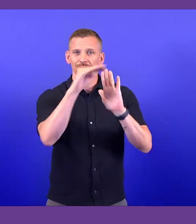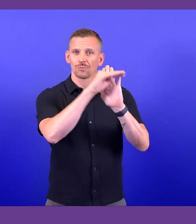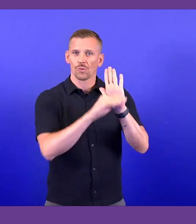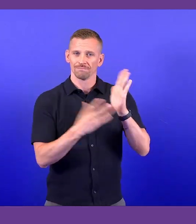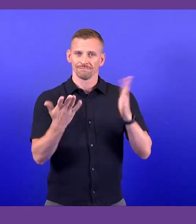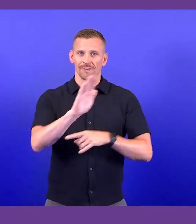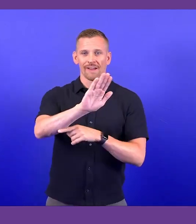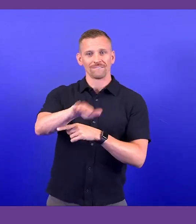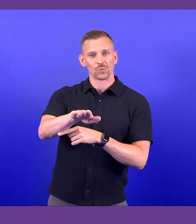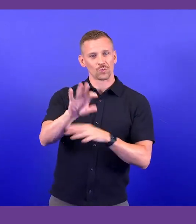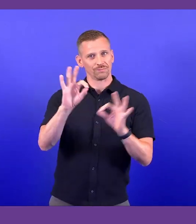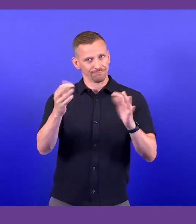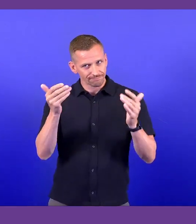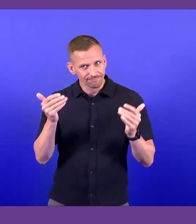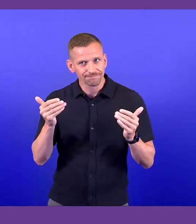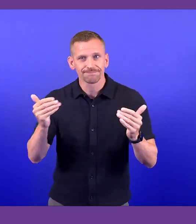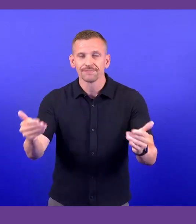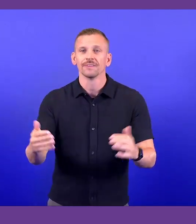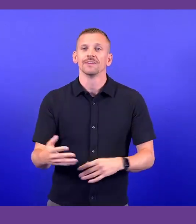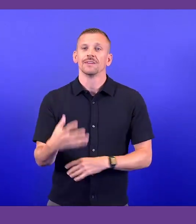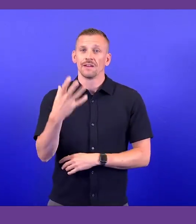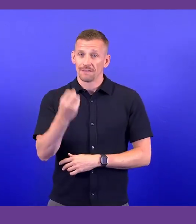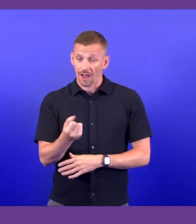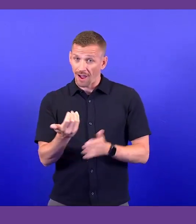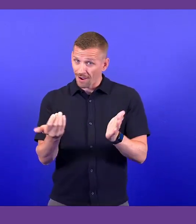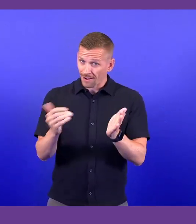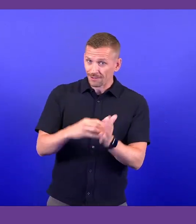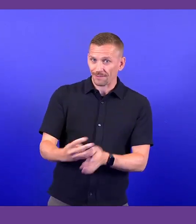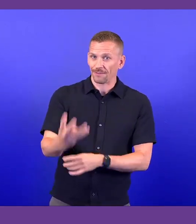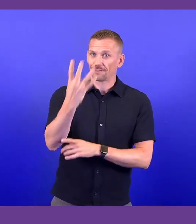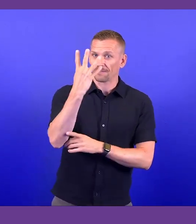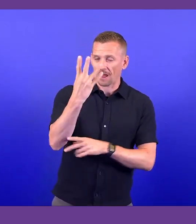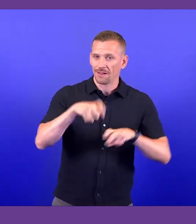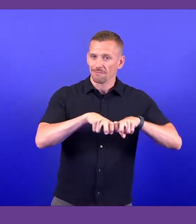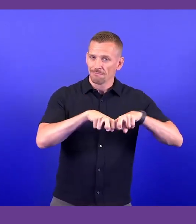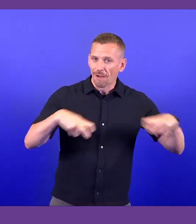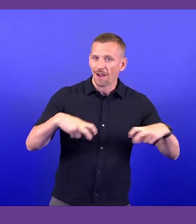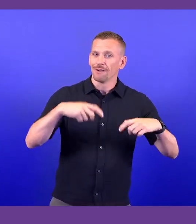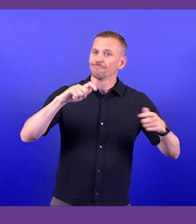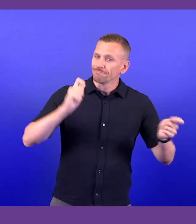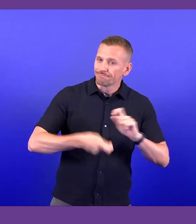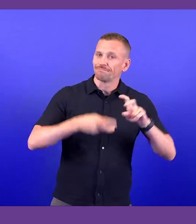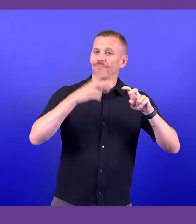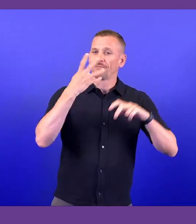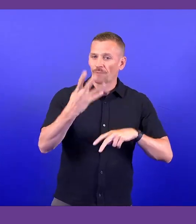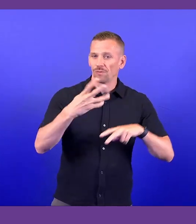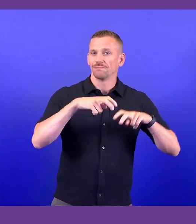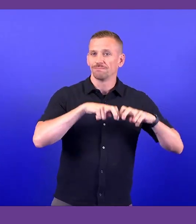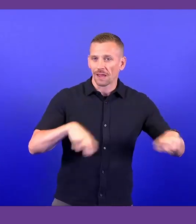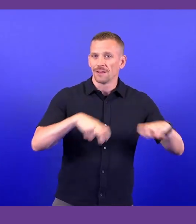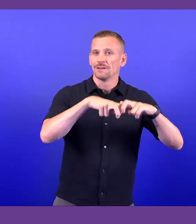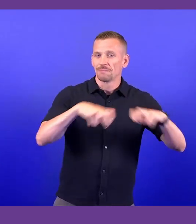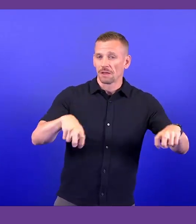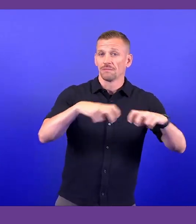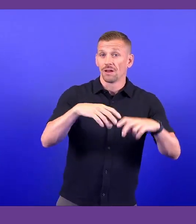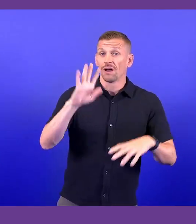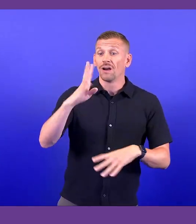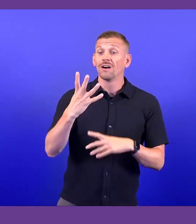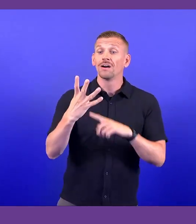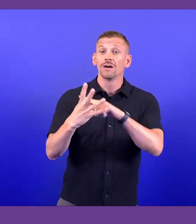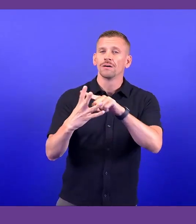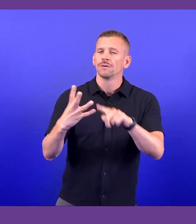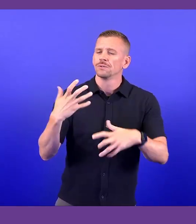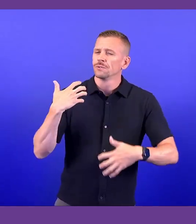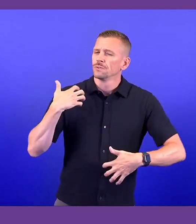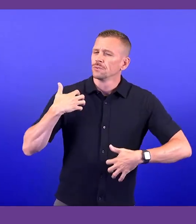We have 4 more panels to go. And believe me, it's going to be